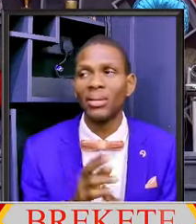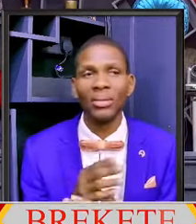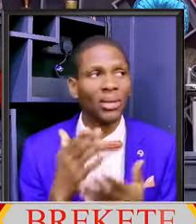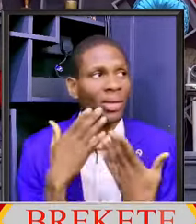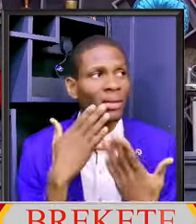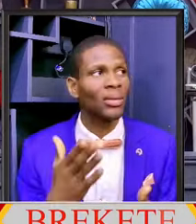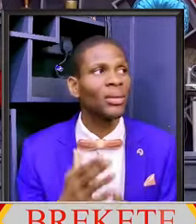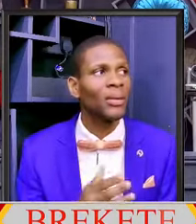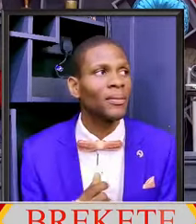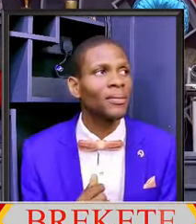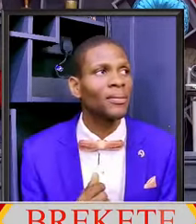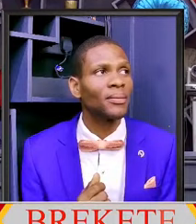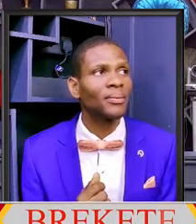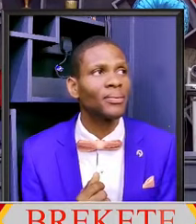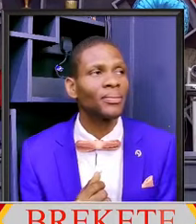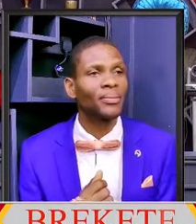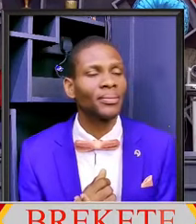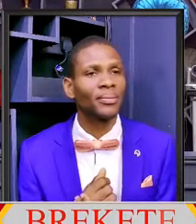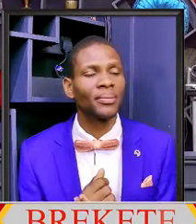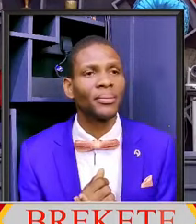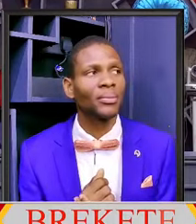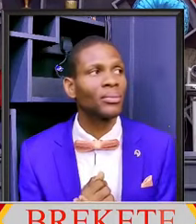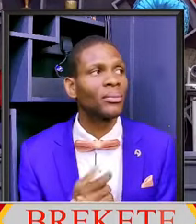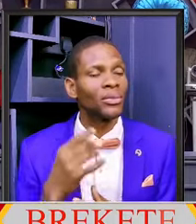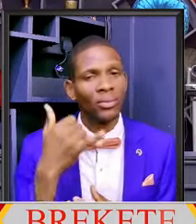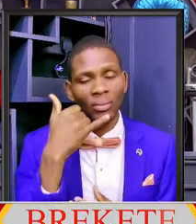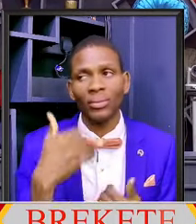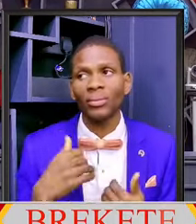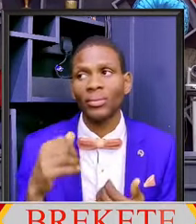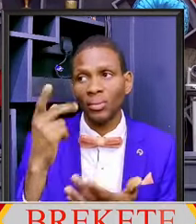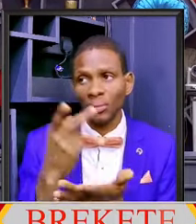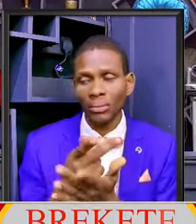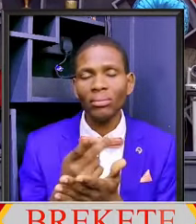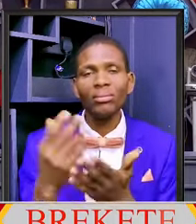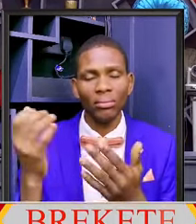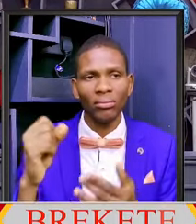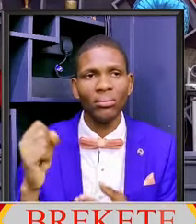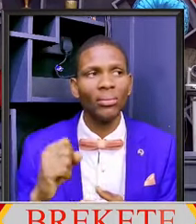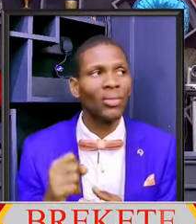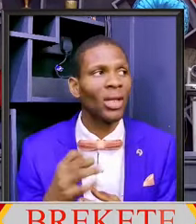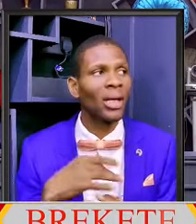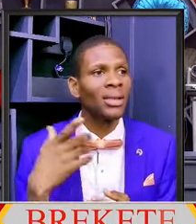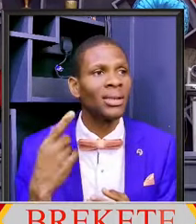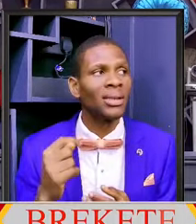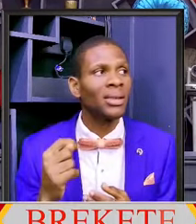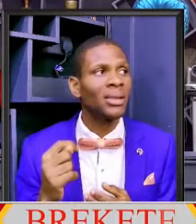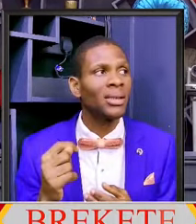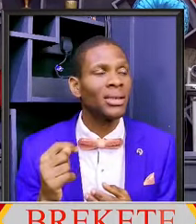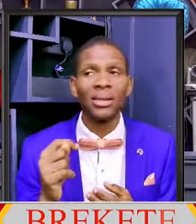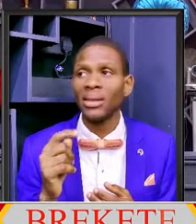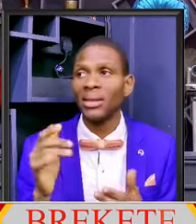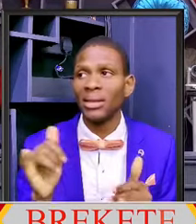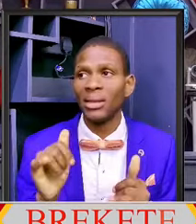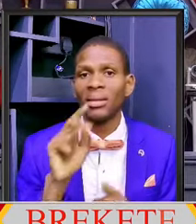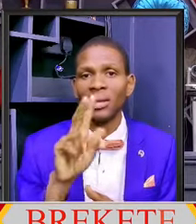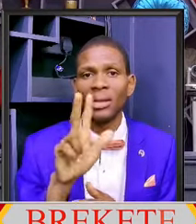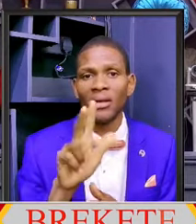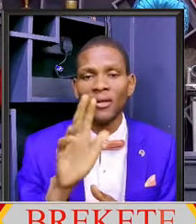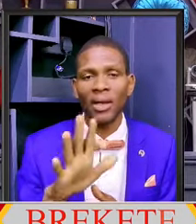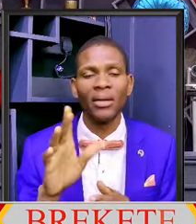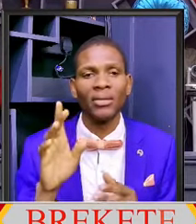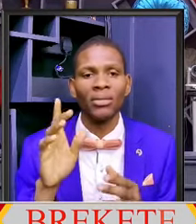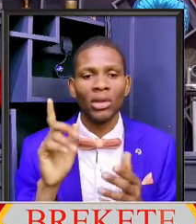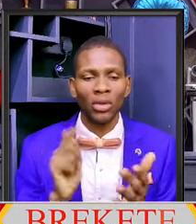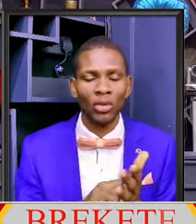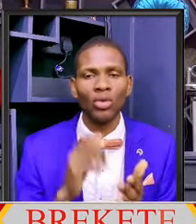Thank you. Thank you. So the funds don't come? Yes, Madam President. Okay, and the state, the same 35,000 naira? Yes, sir, the same.